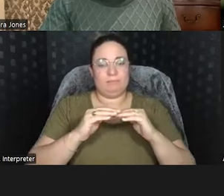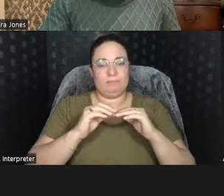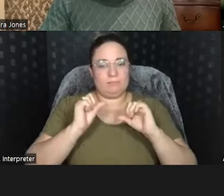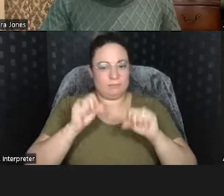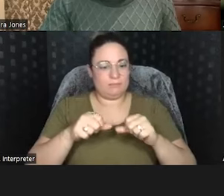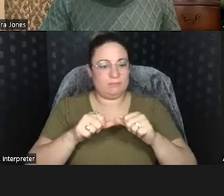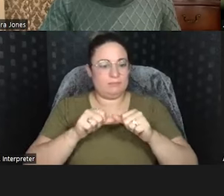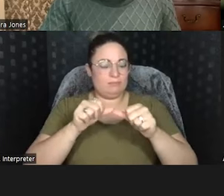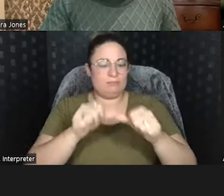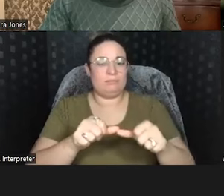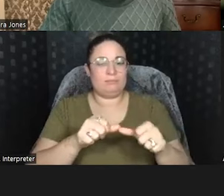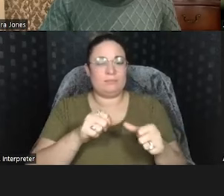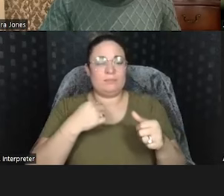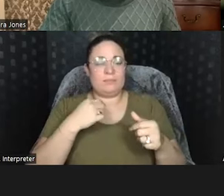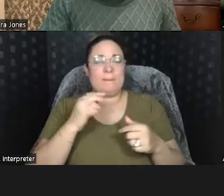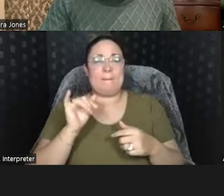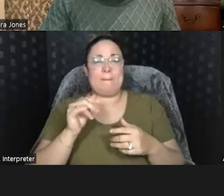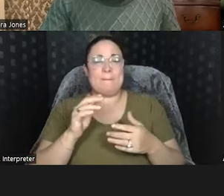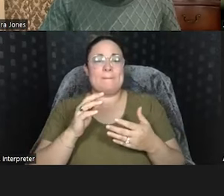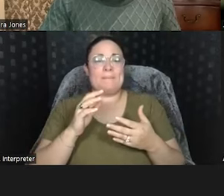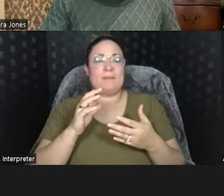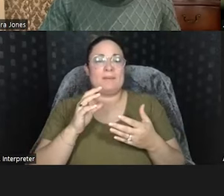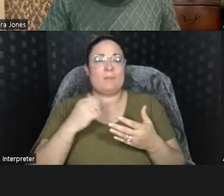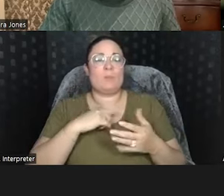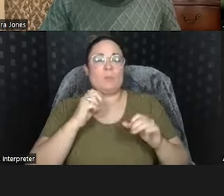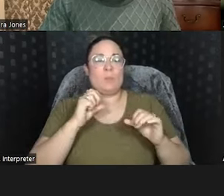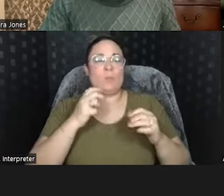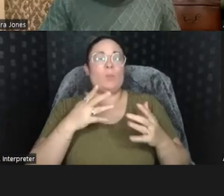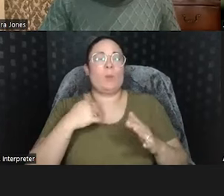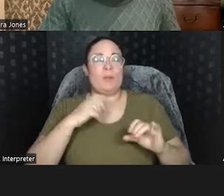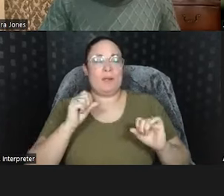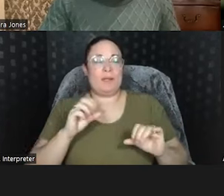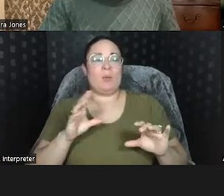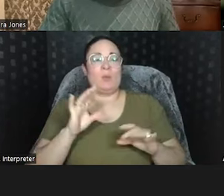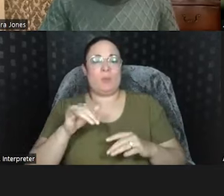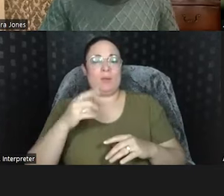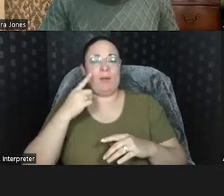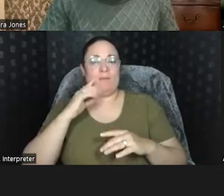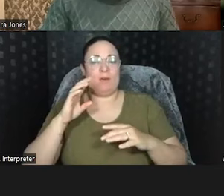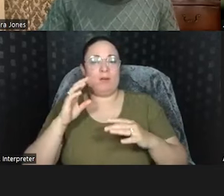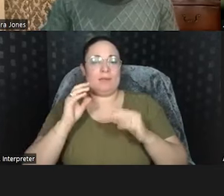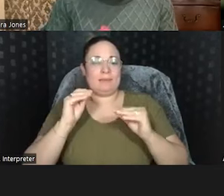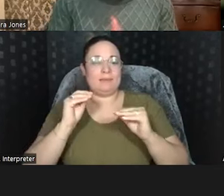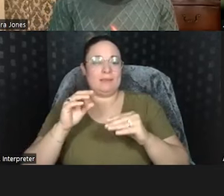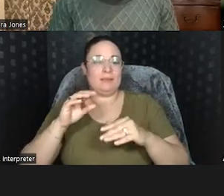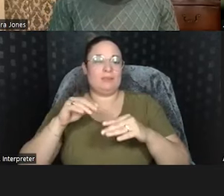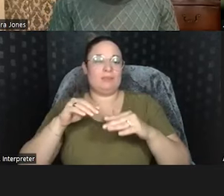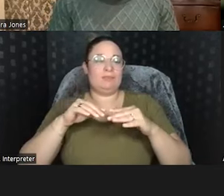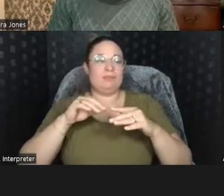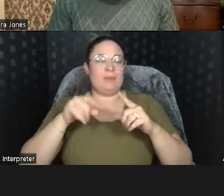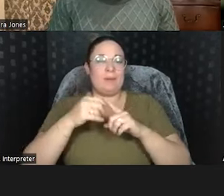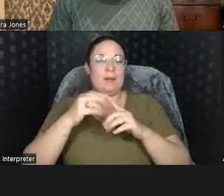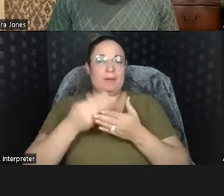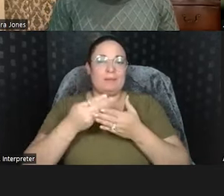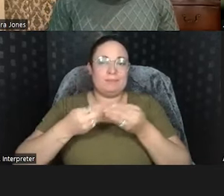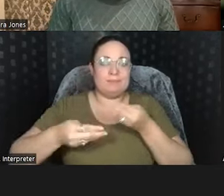that we can do that, where folks are able to really be able to have access to housing. Because as we